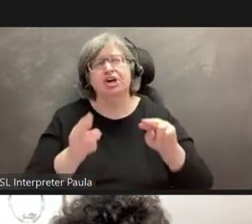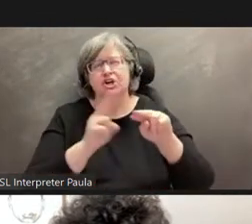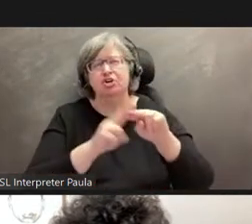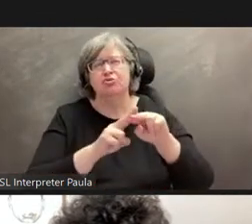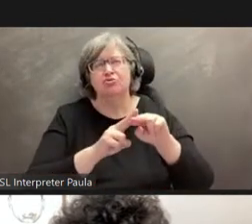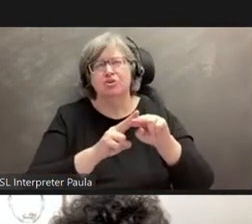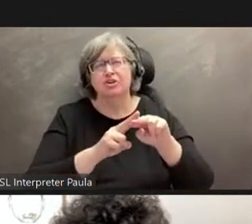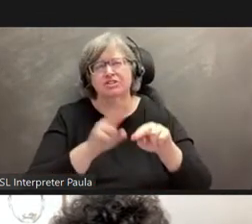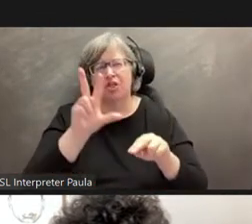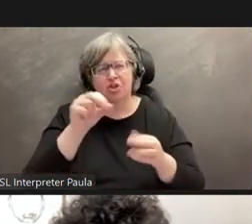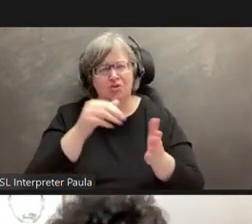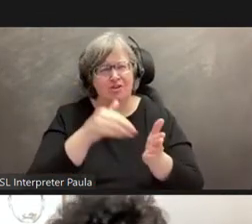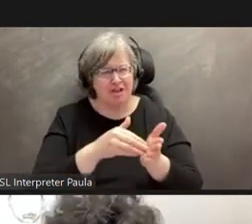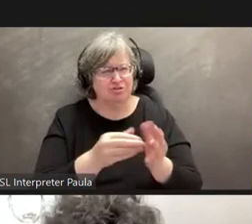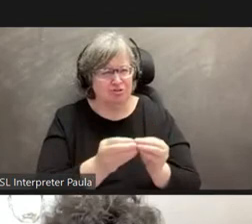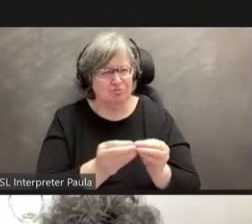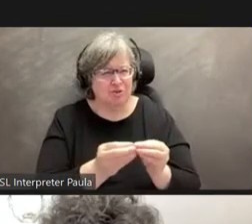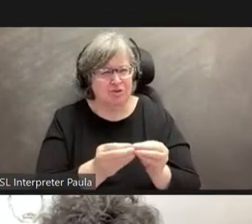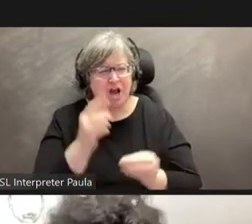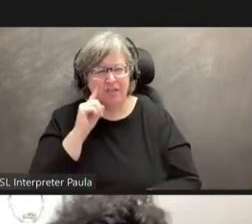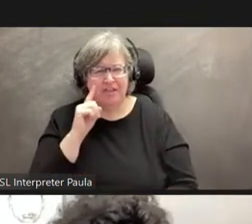30,000. I think last year there was